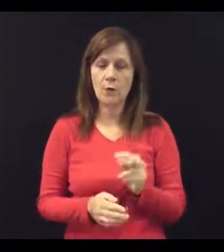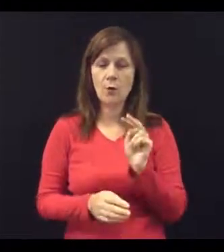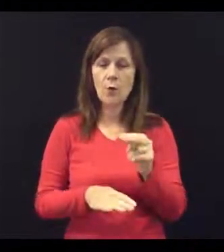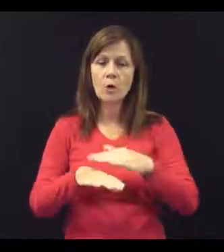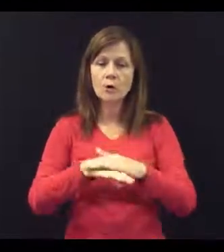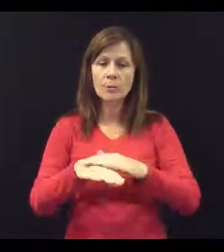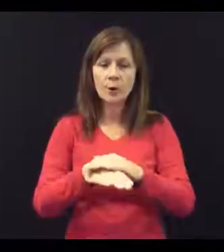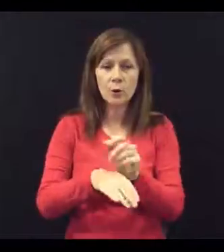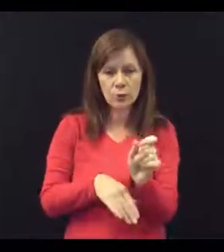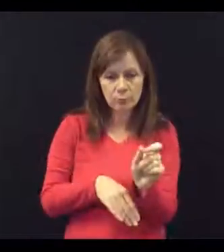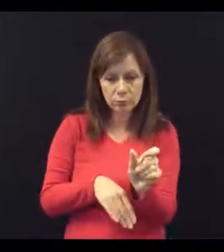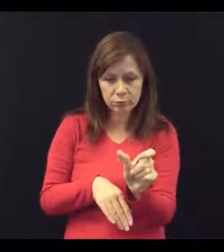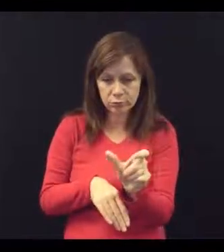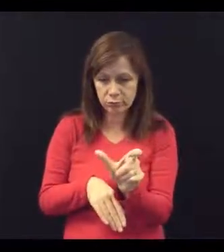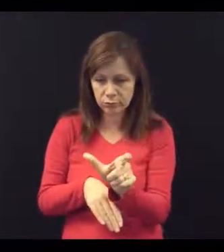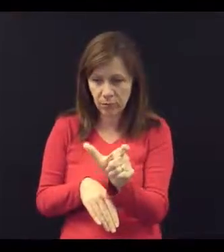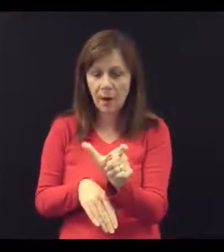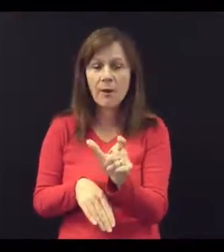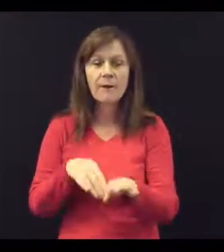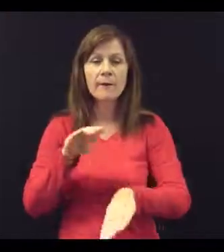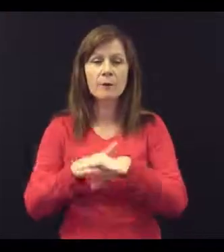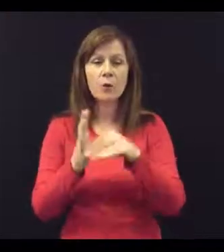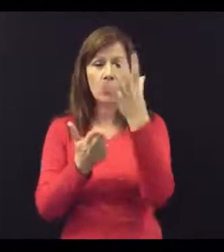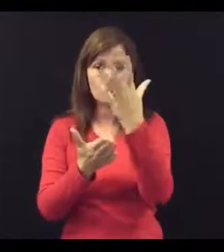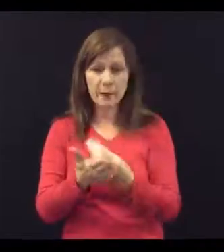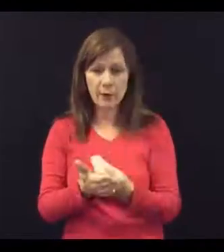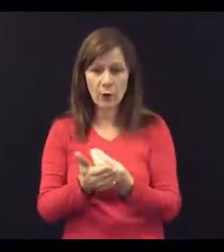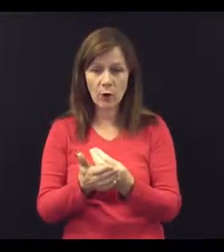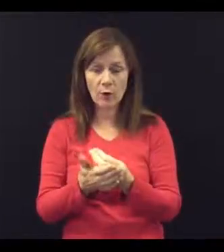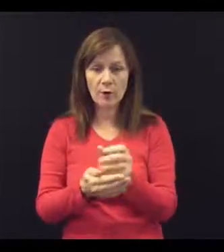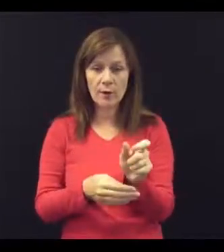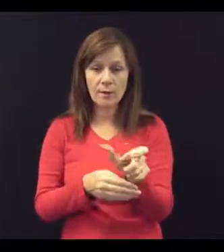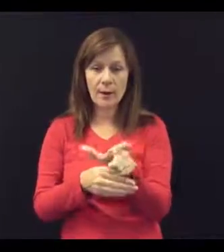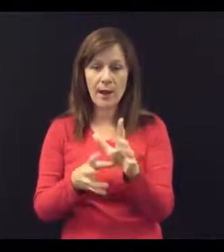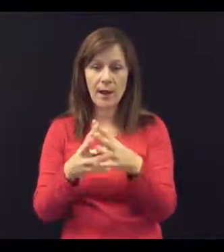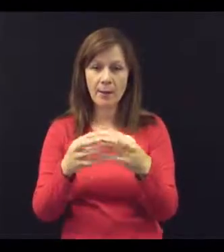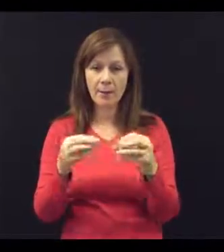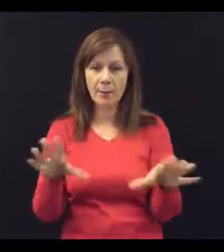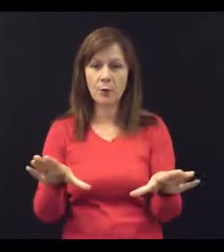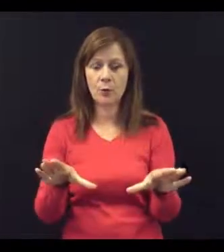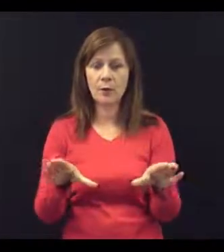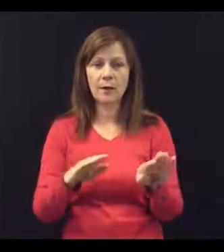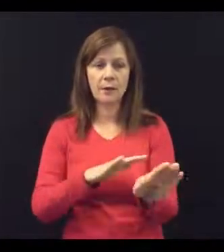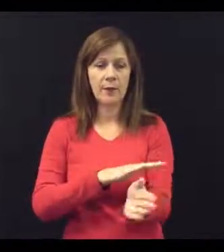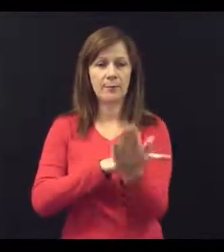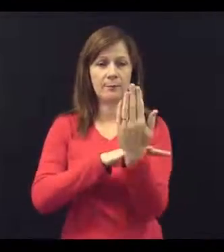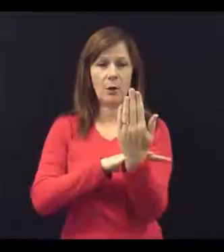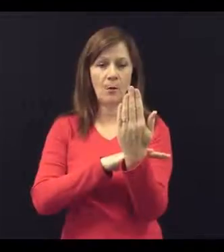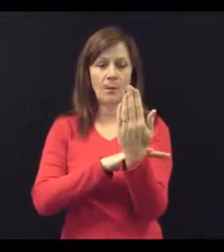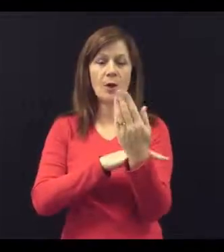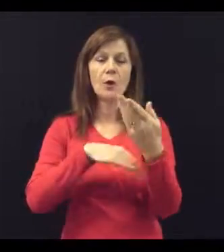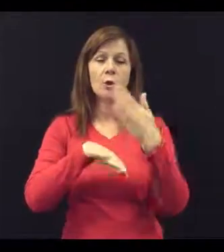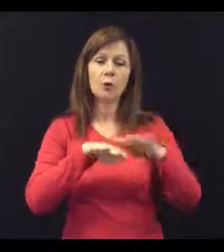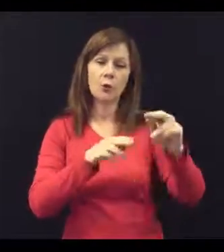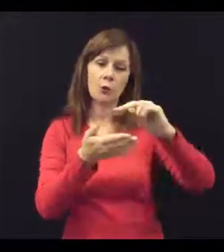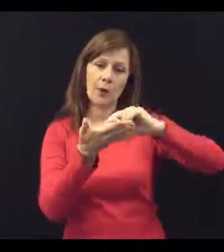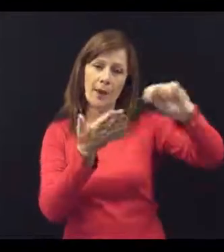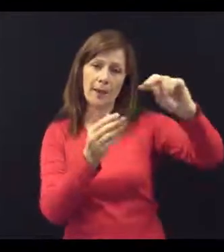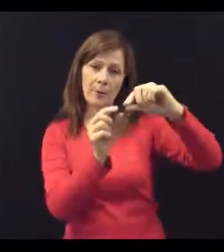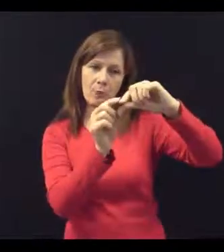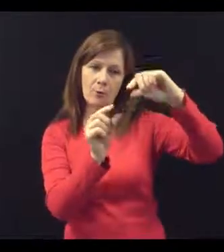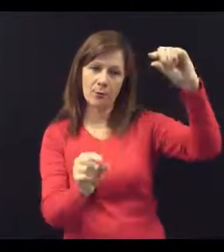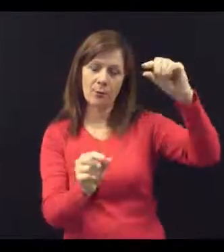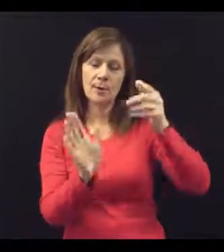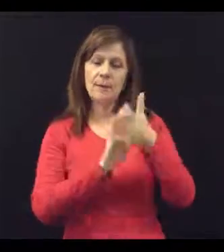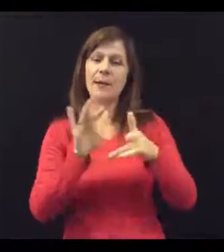icon will indicate how far through the download it is. When the bar disappears, it will be replaced with a New tag on the book's